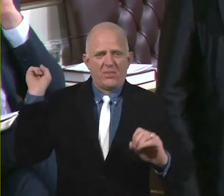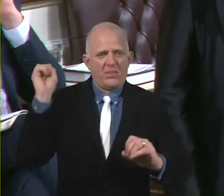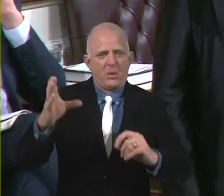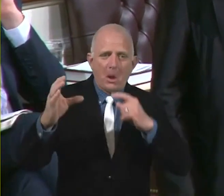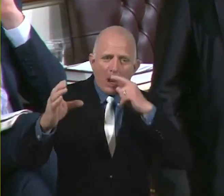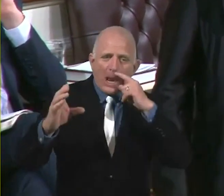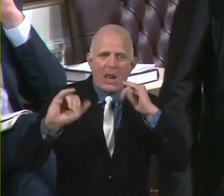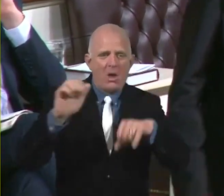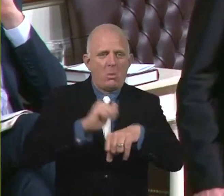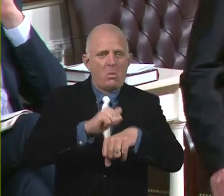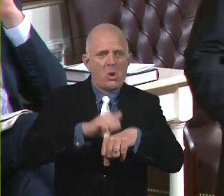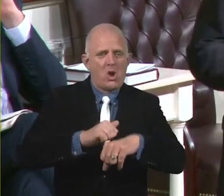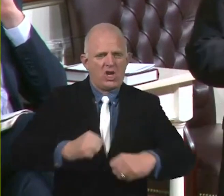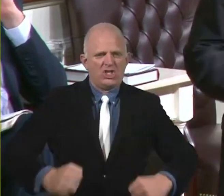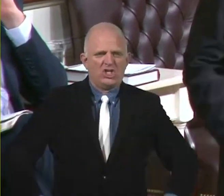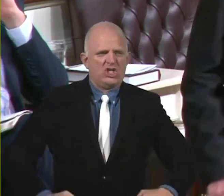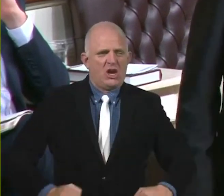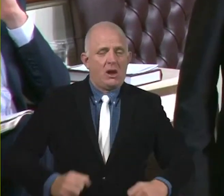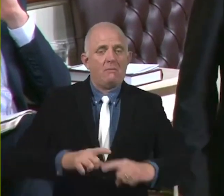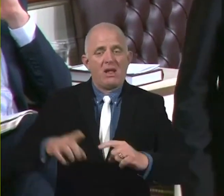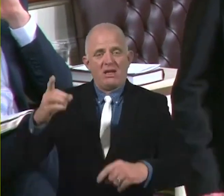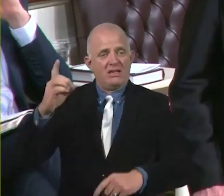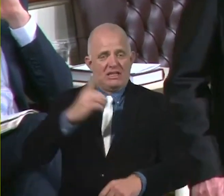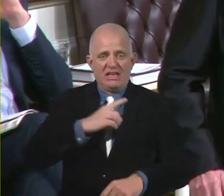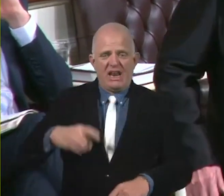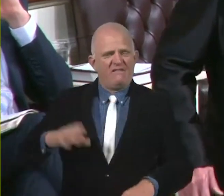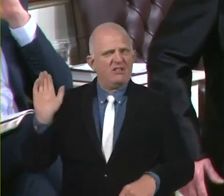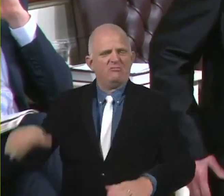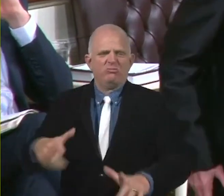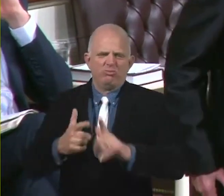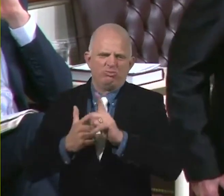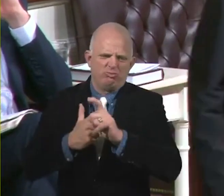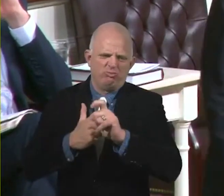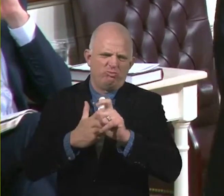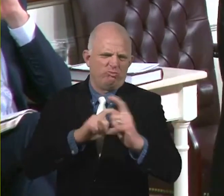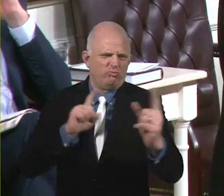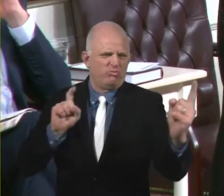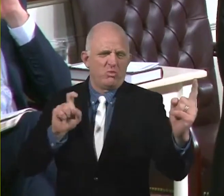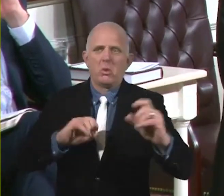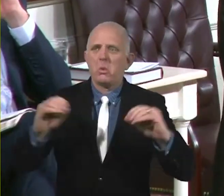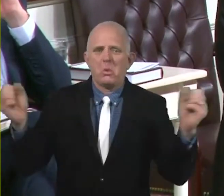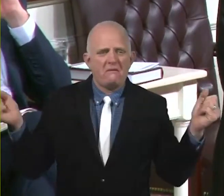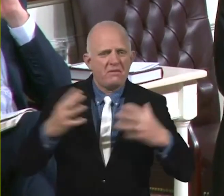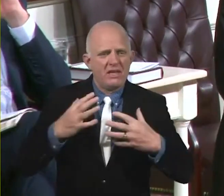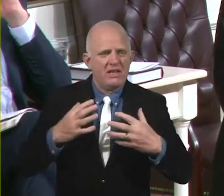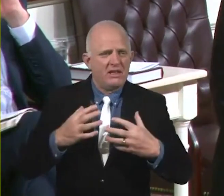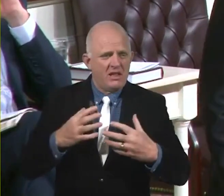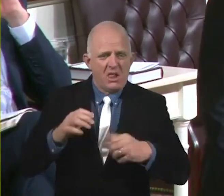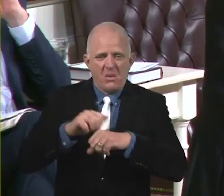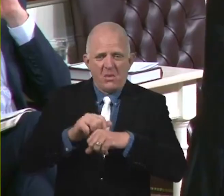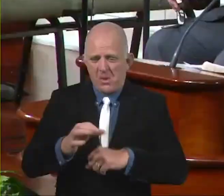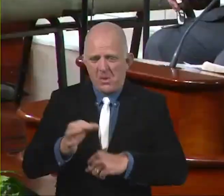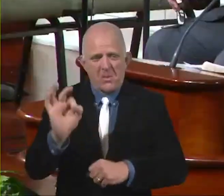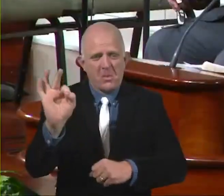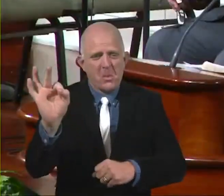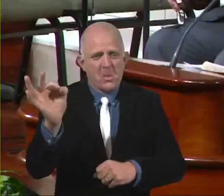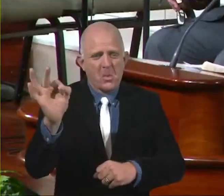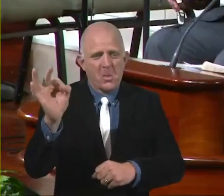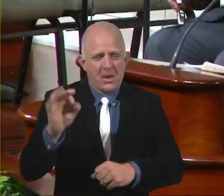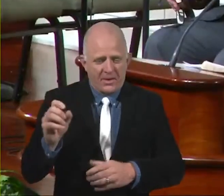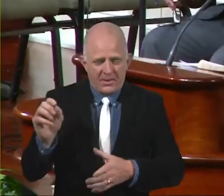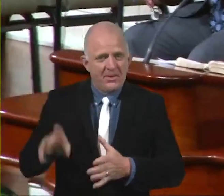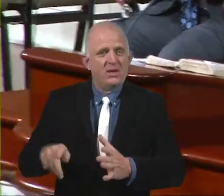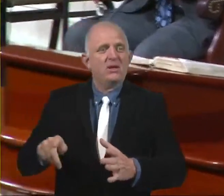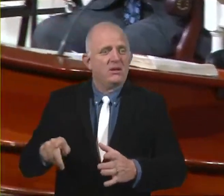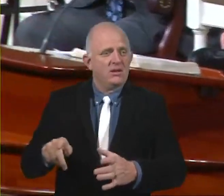rock and David's running right toward him. And, you know, he got that rock and that sling. Did you ever figure